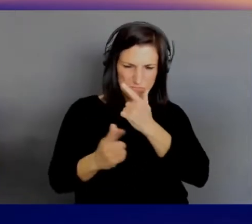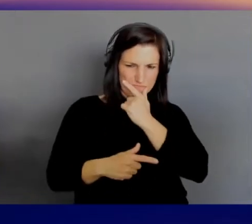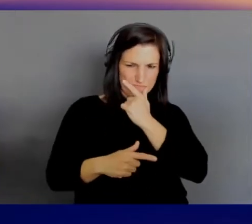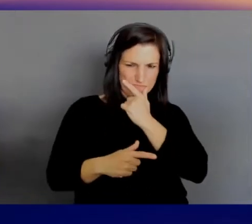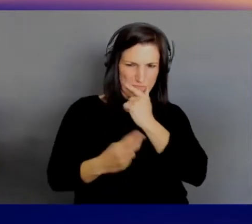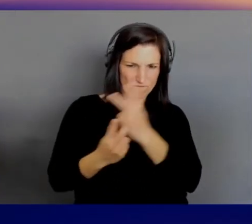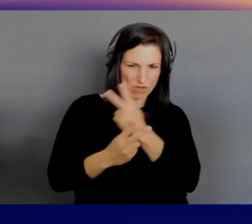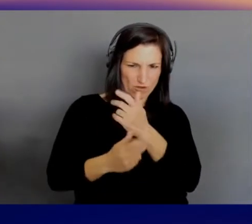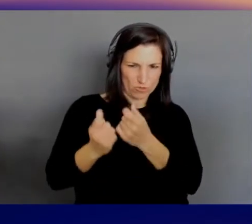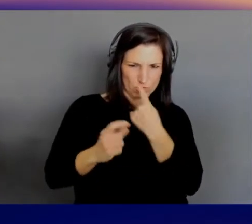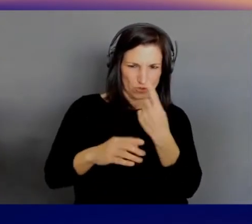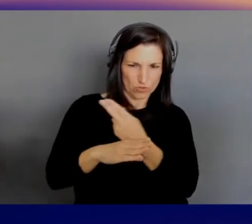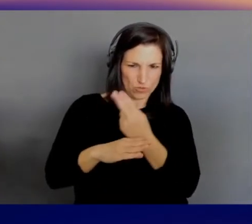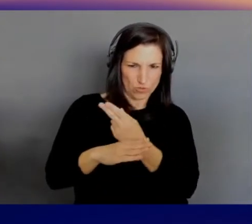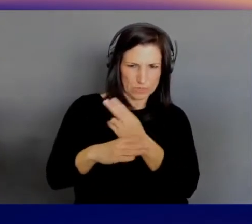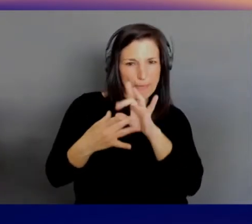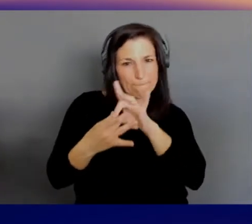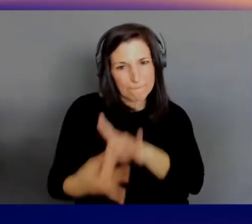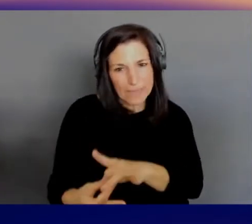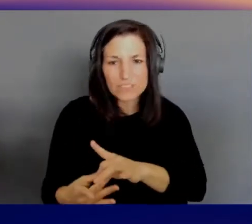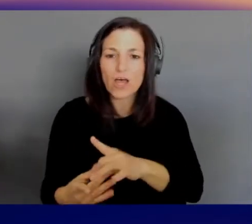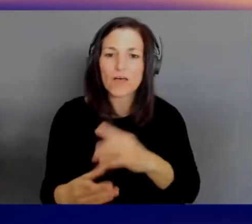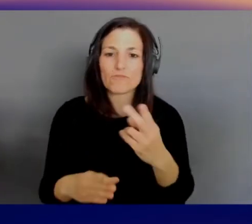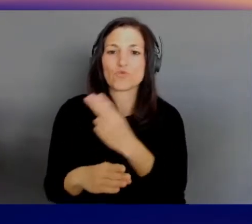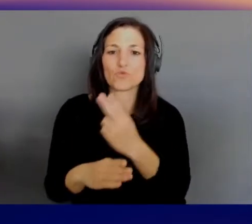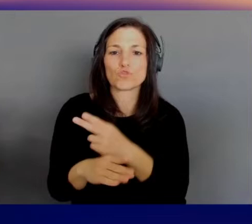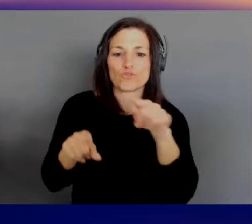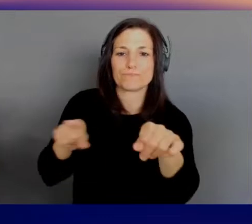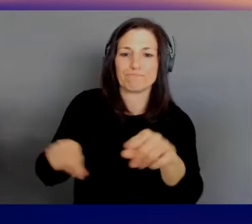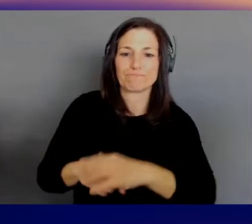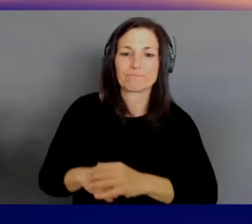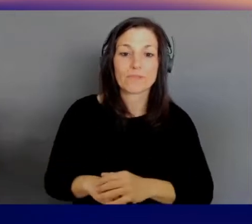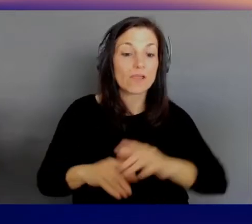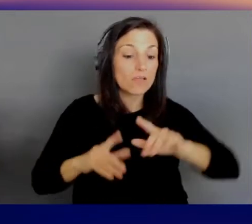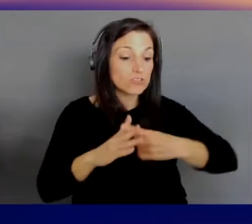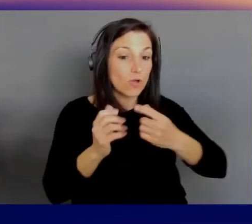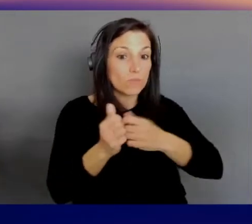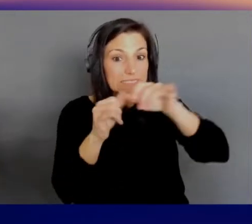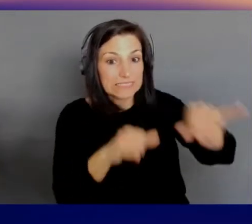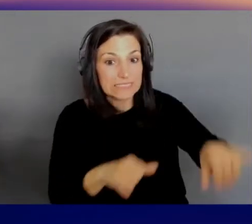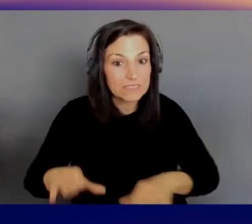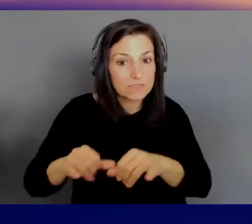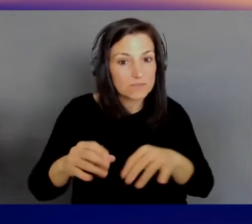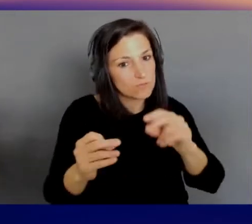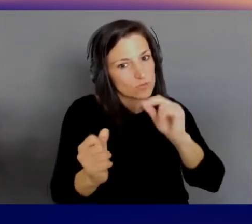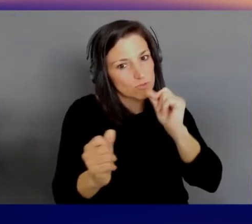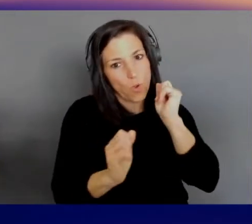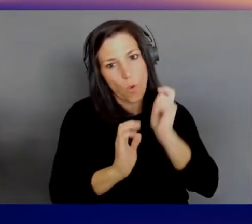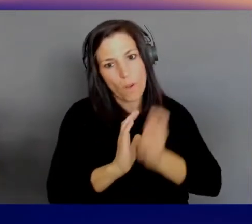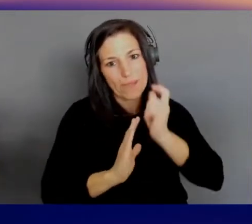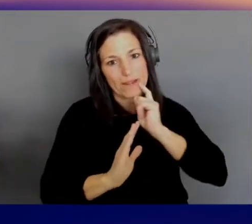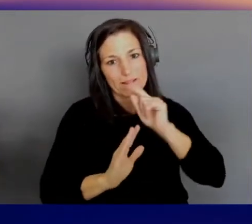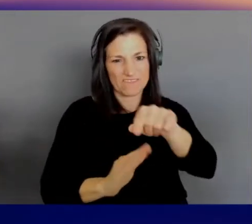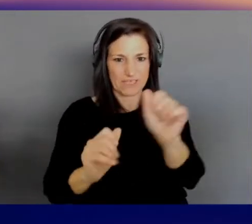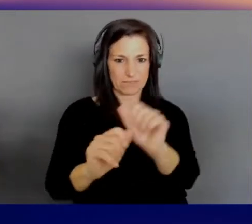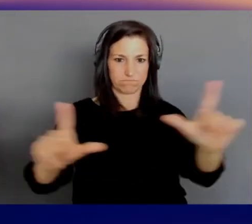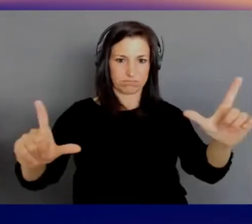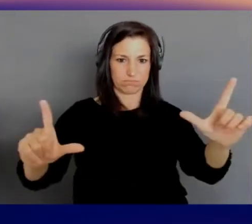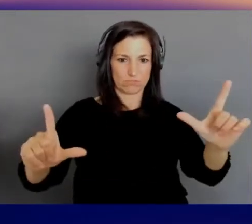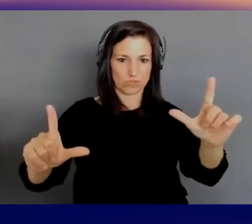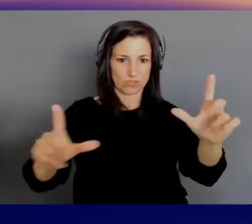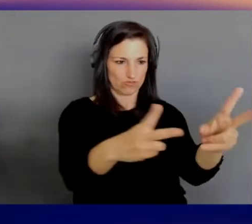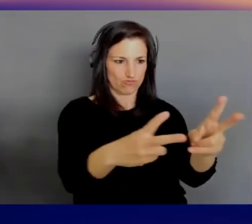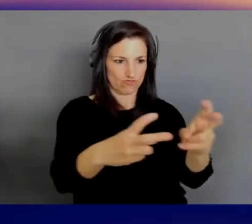Yeah. When you start with the standard, you right away land on this landing page where you can drag and drop and build a lot